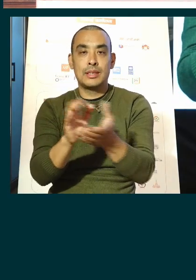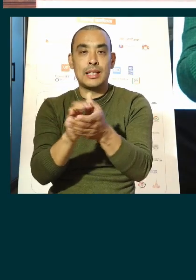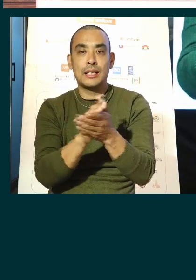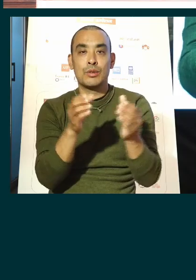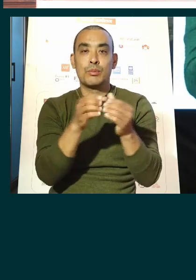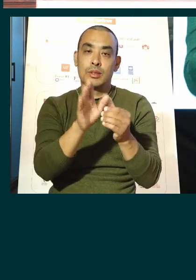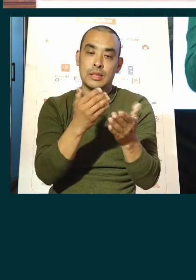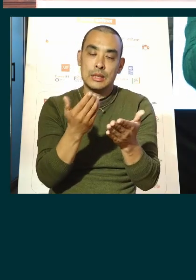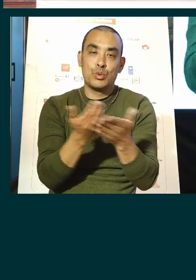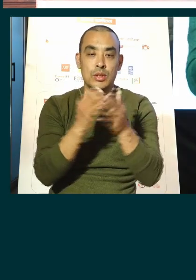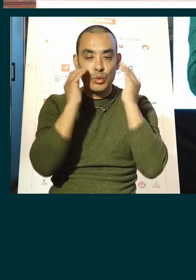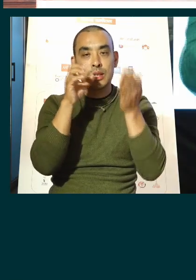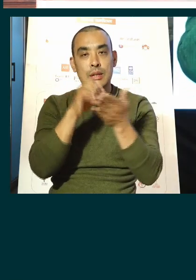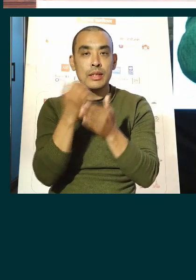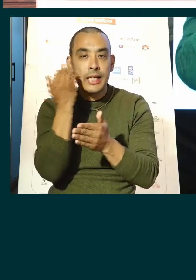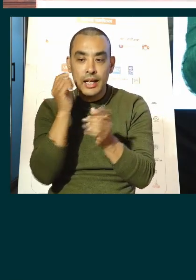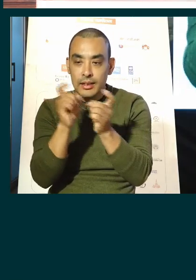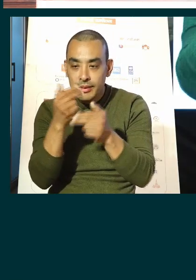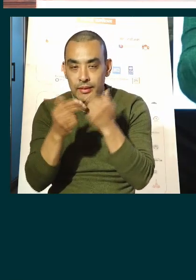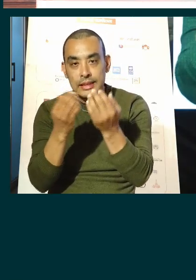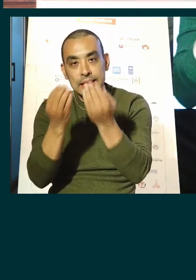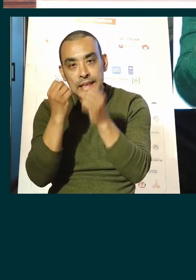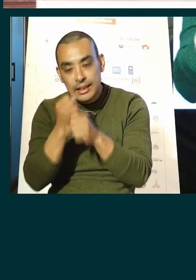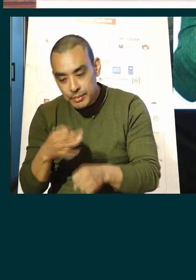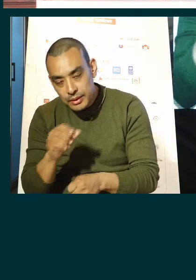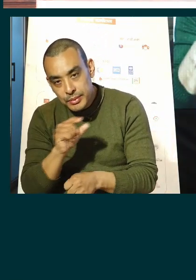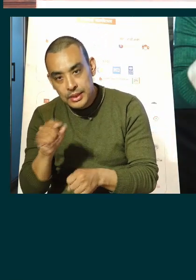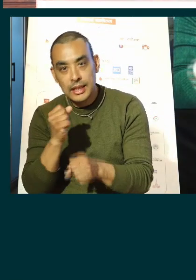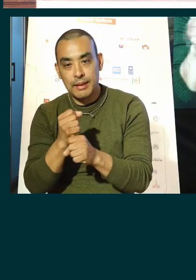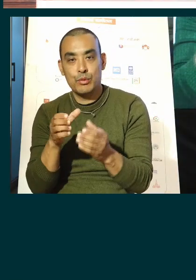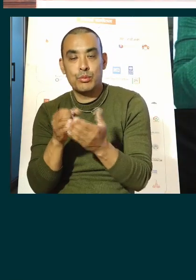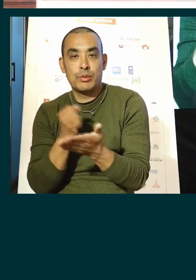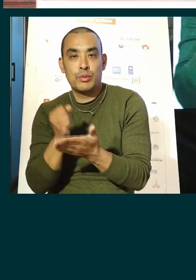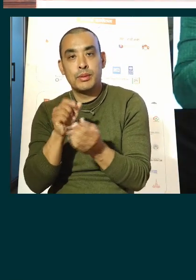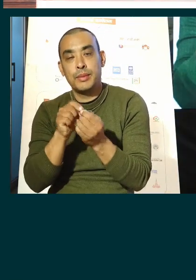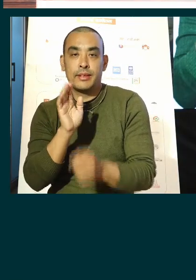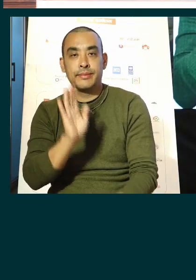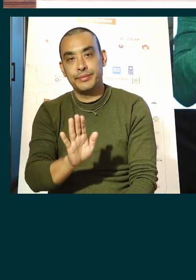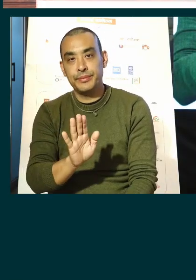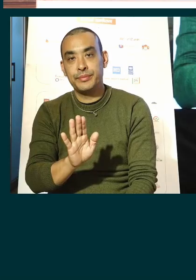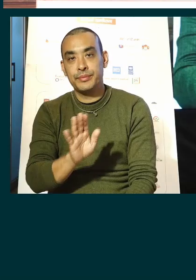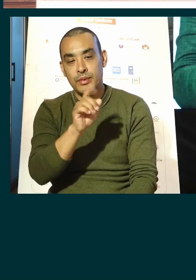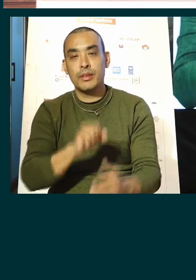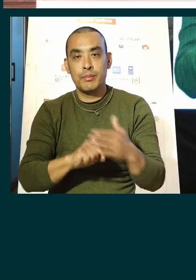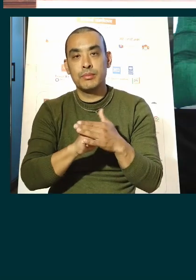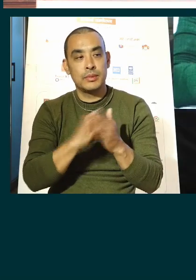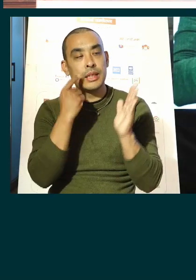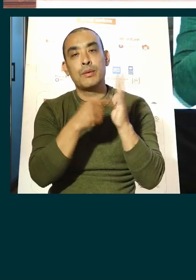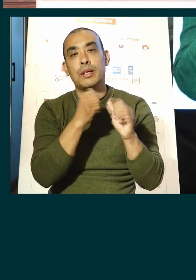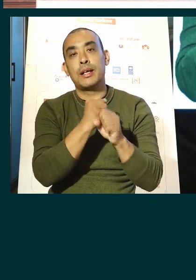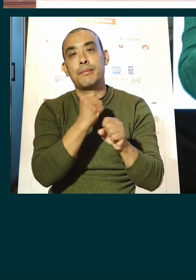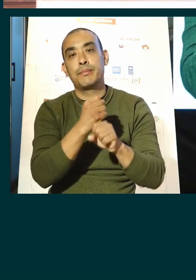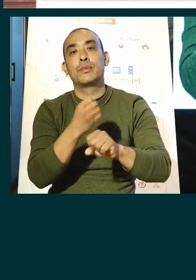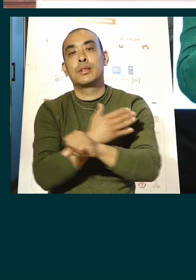like a safe space for the boys to discuss and learn about the menstruation, which is immense, have had like had an immense impact